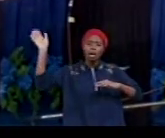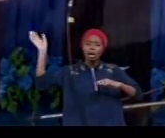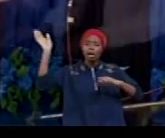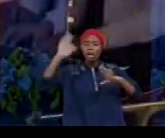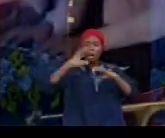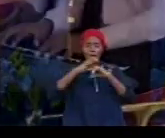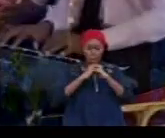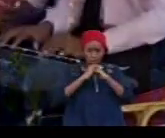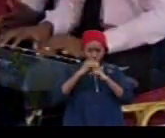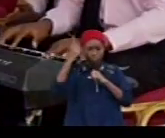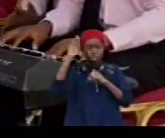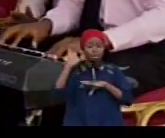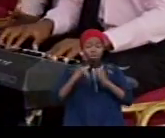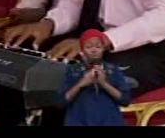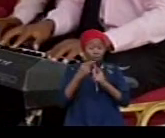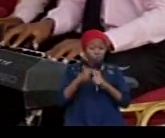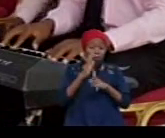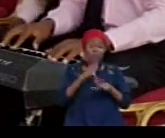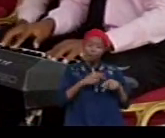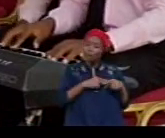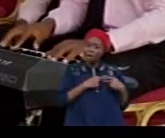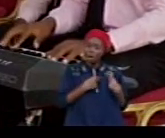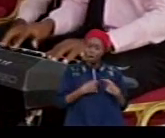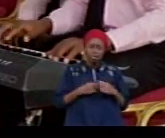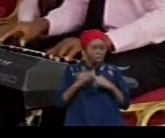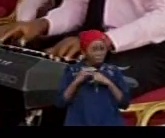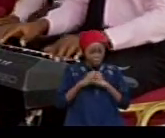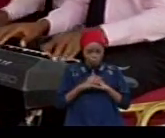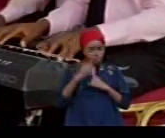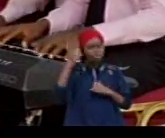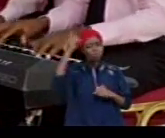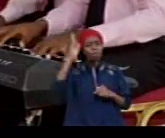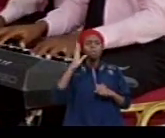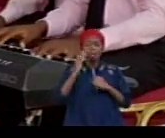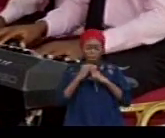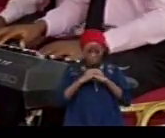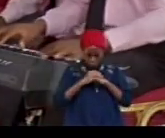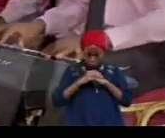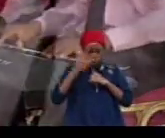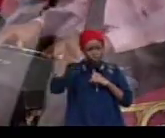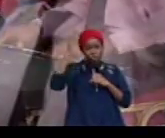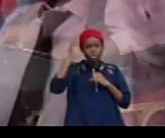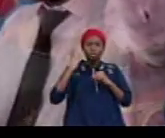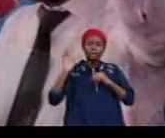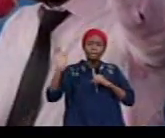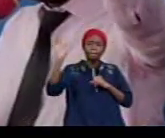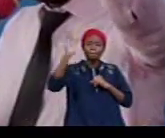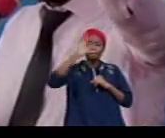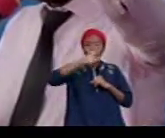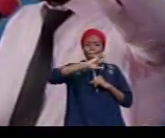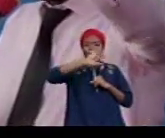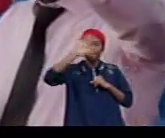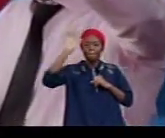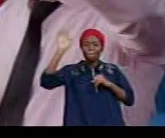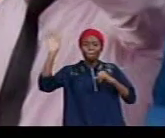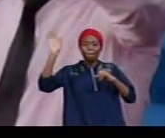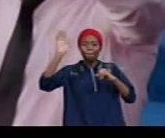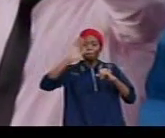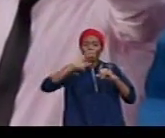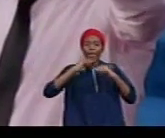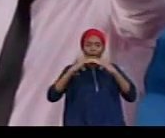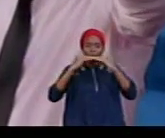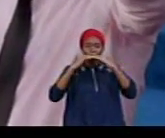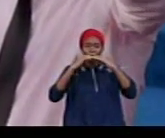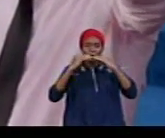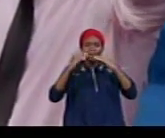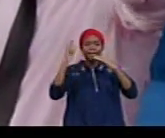Do it from your heart. Worship Him, worship Him, worship Him. Thank Him.